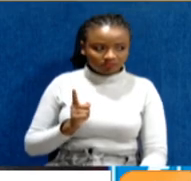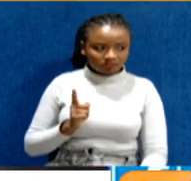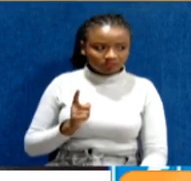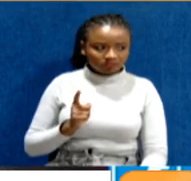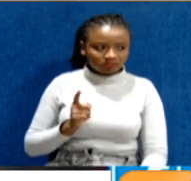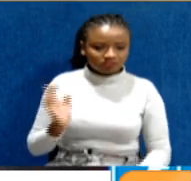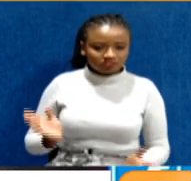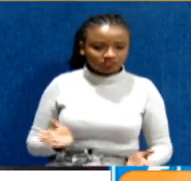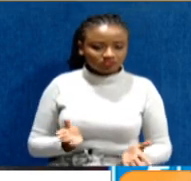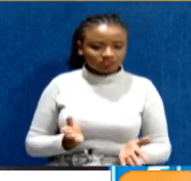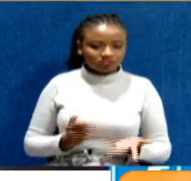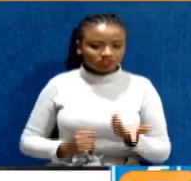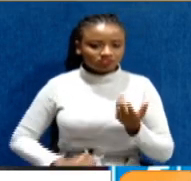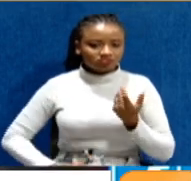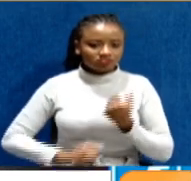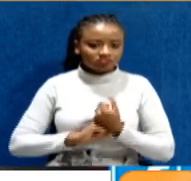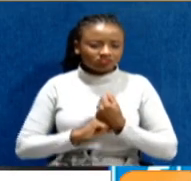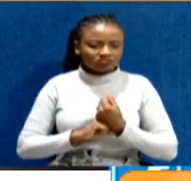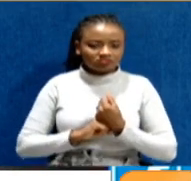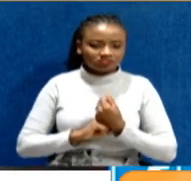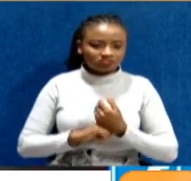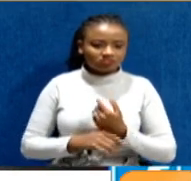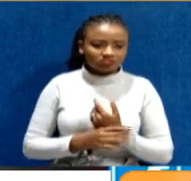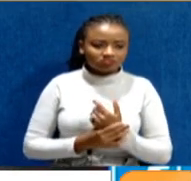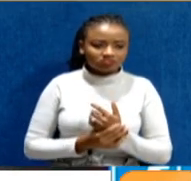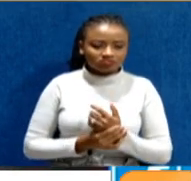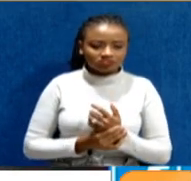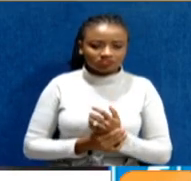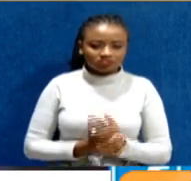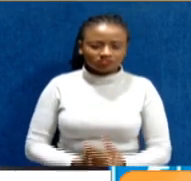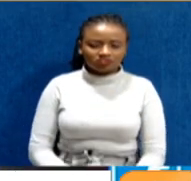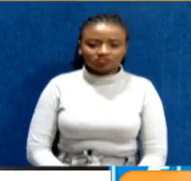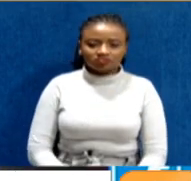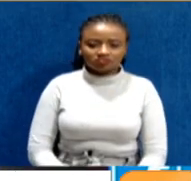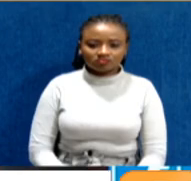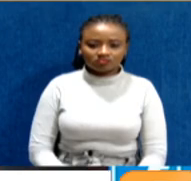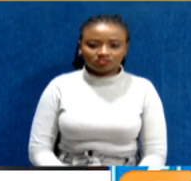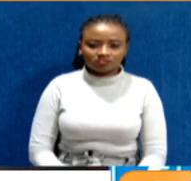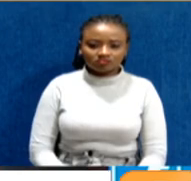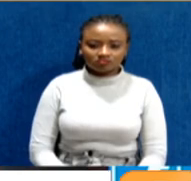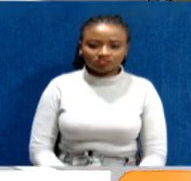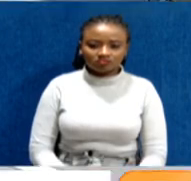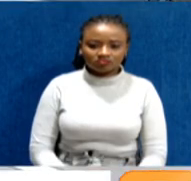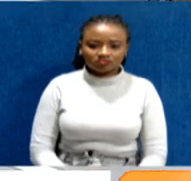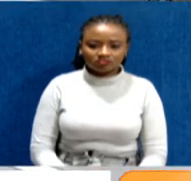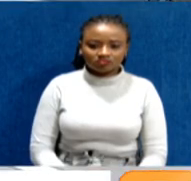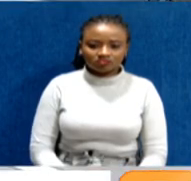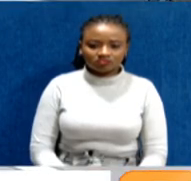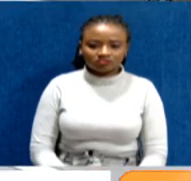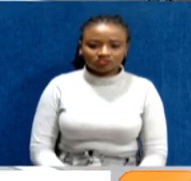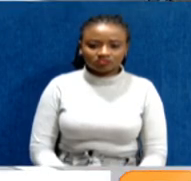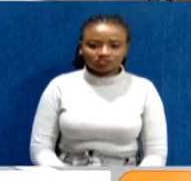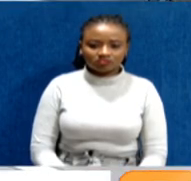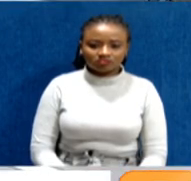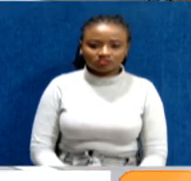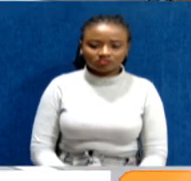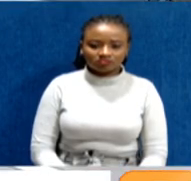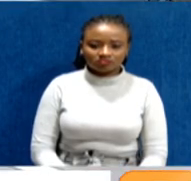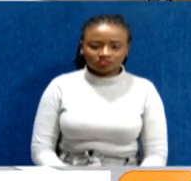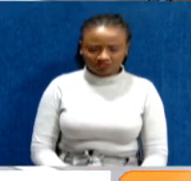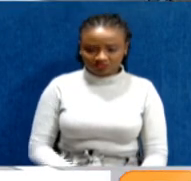promoting these new seeds external seeds, yeah, as opposed to our indigenous